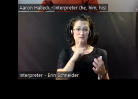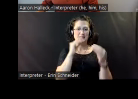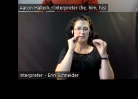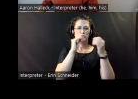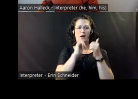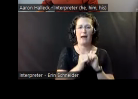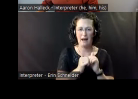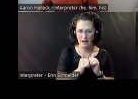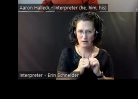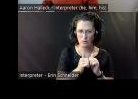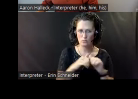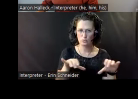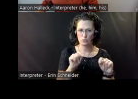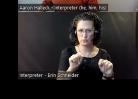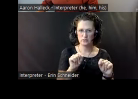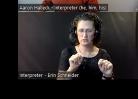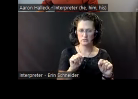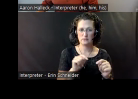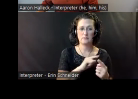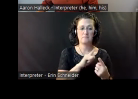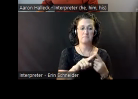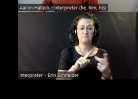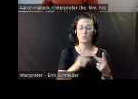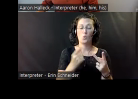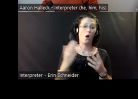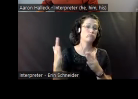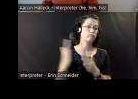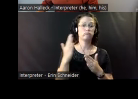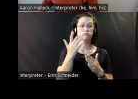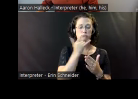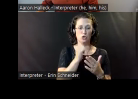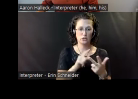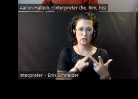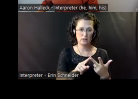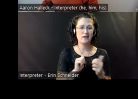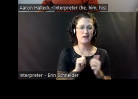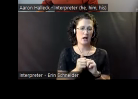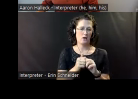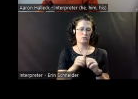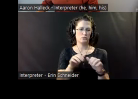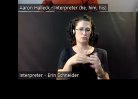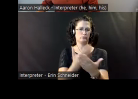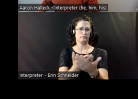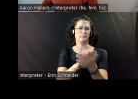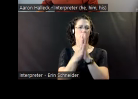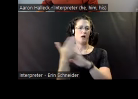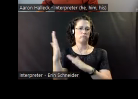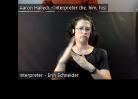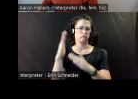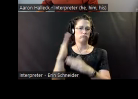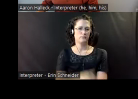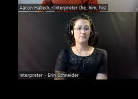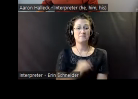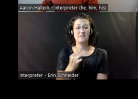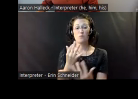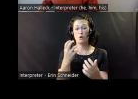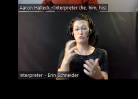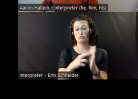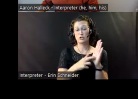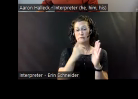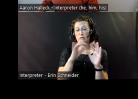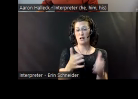It teaches you what great looks like, and it teaches you how to get there. And one of the things, so if you want to register for one of the